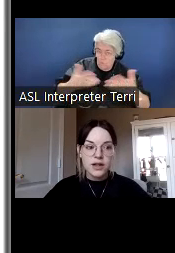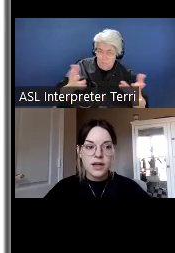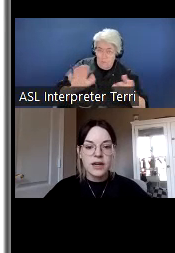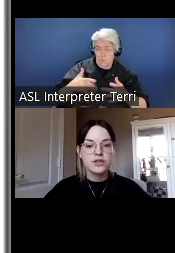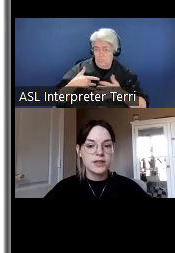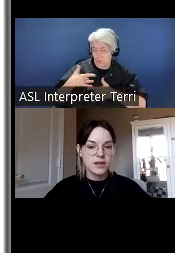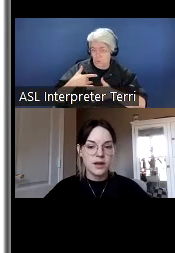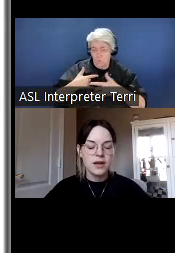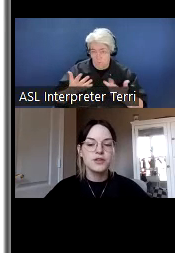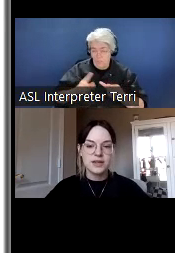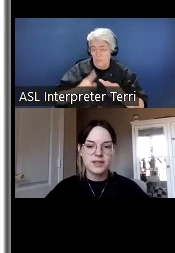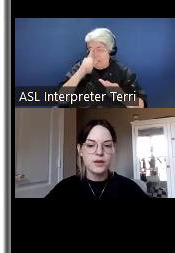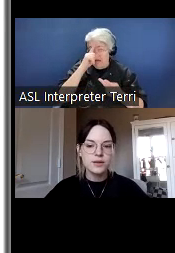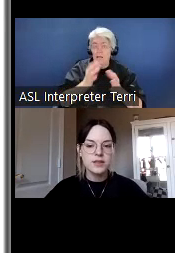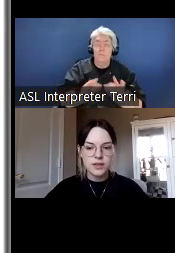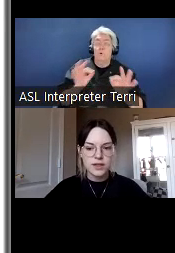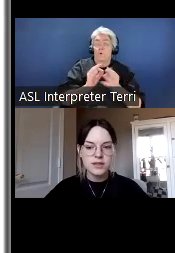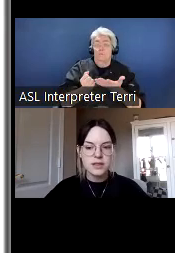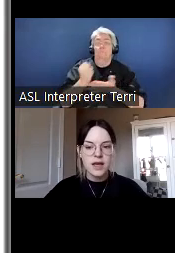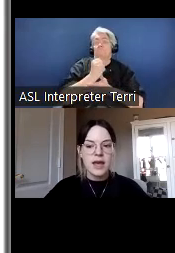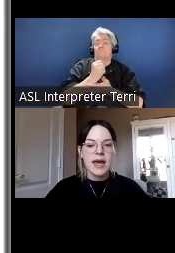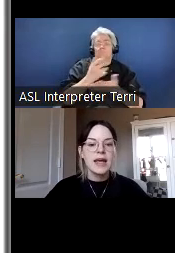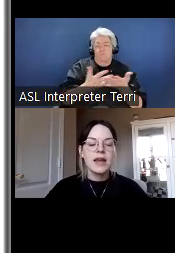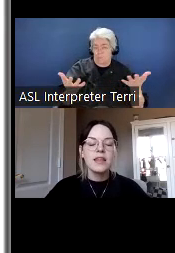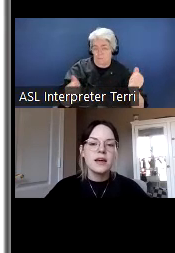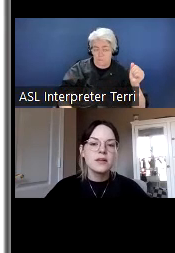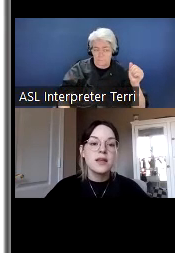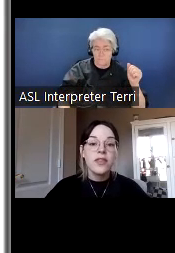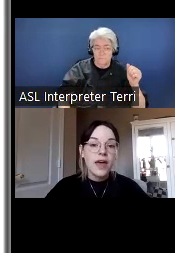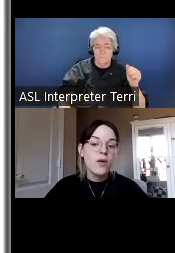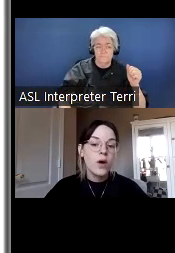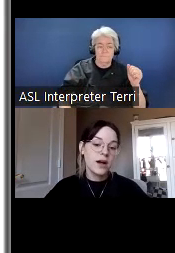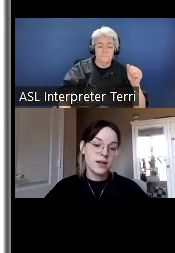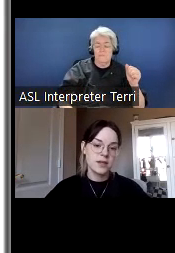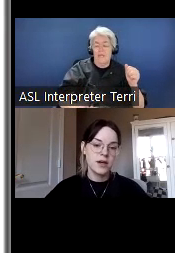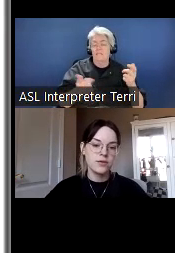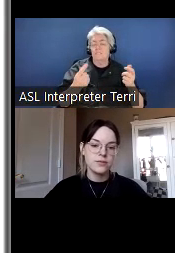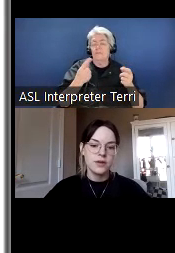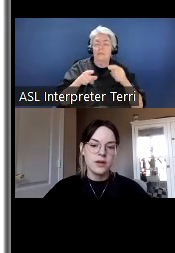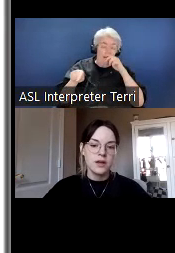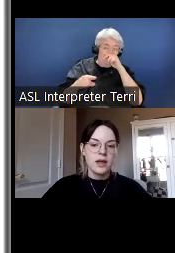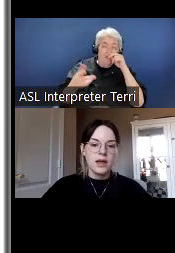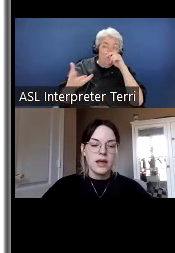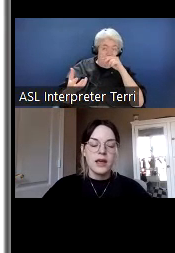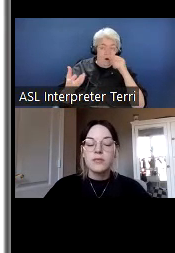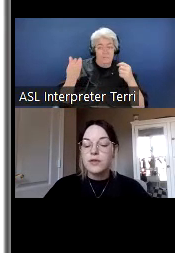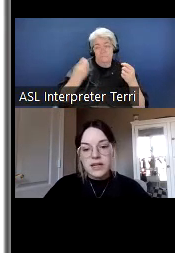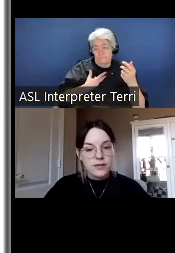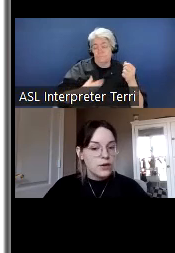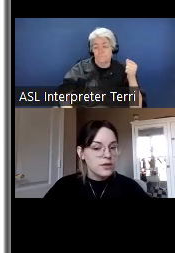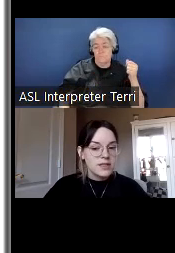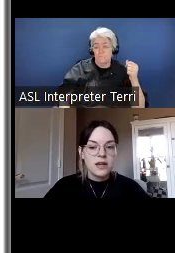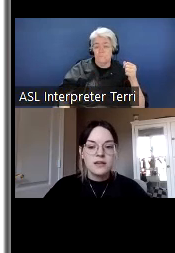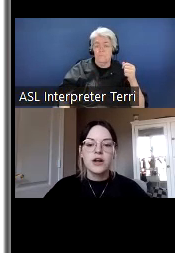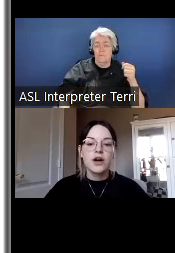priorities are in addressing those concerns, and anything else that they want us to know. It can be